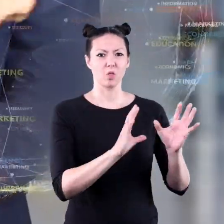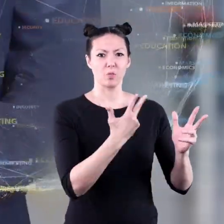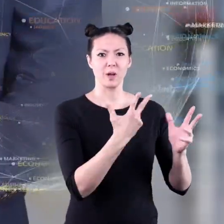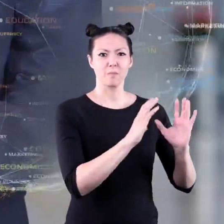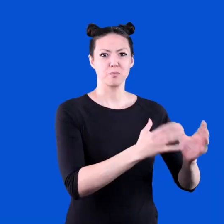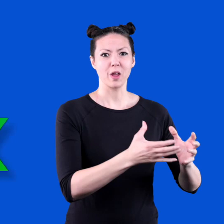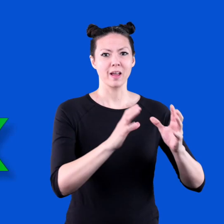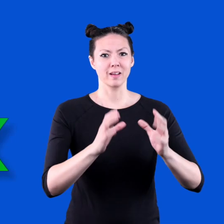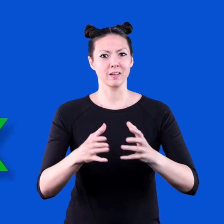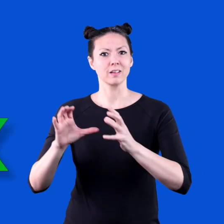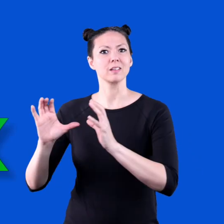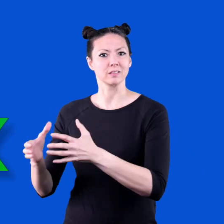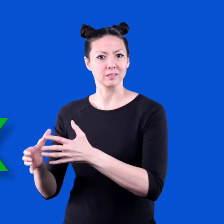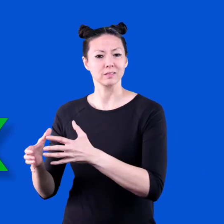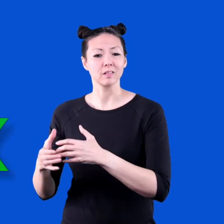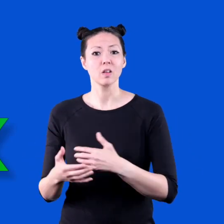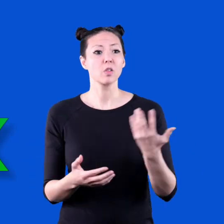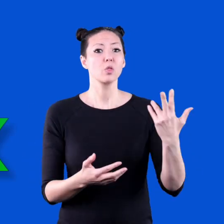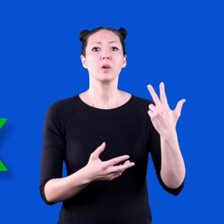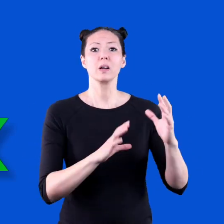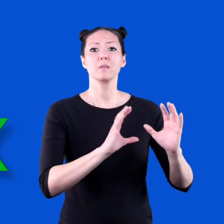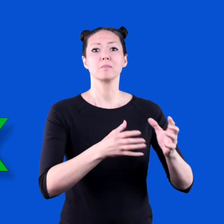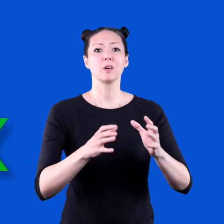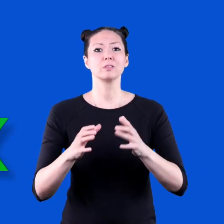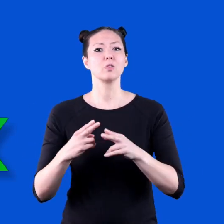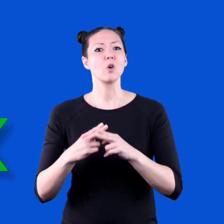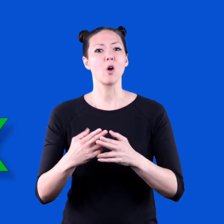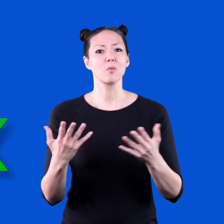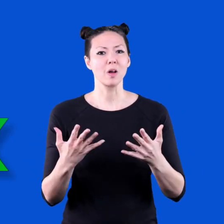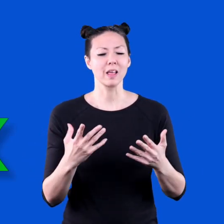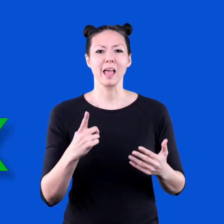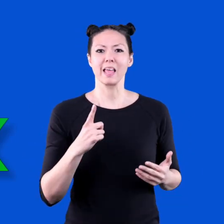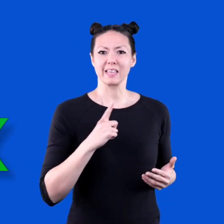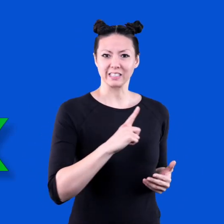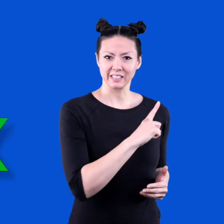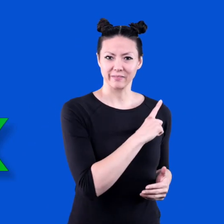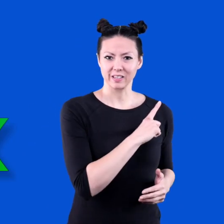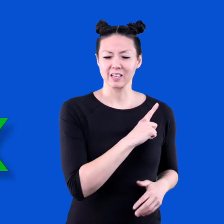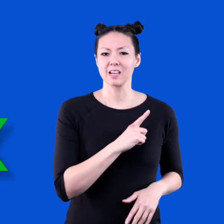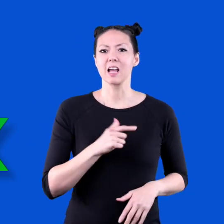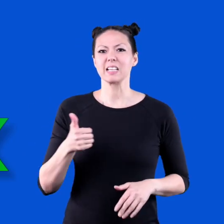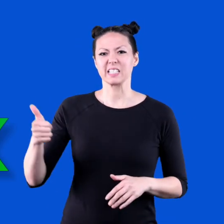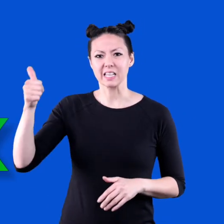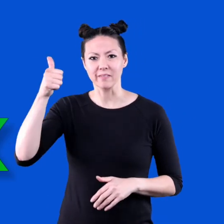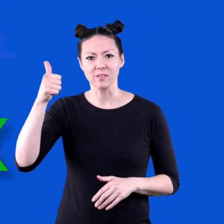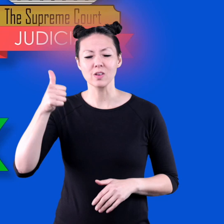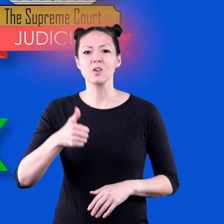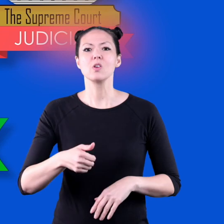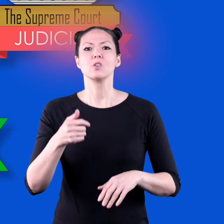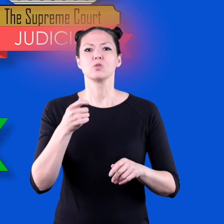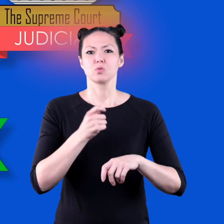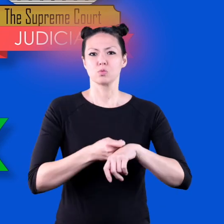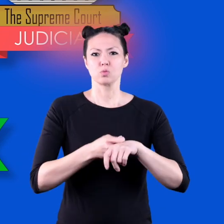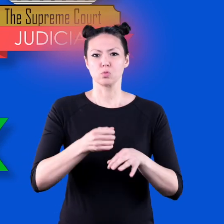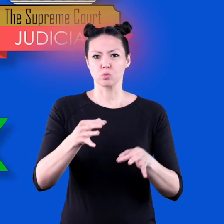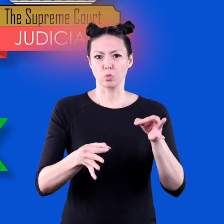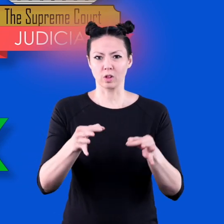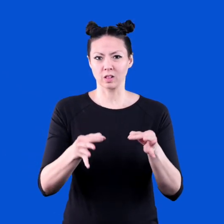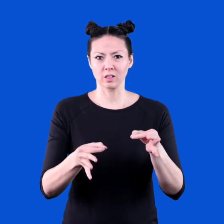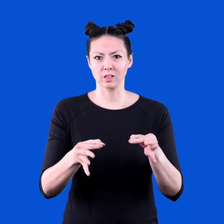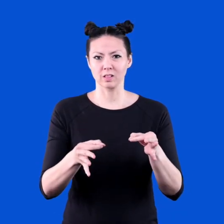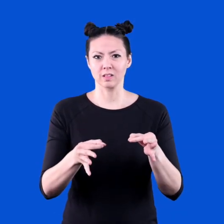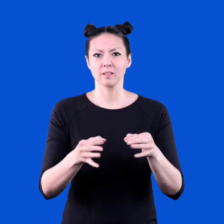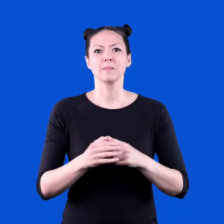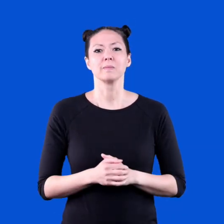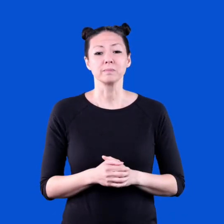groups. Those branches are called legislative, executive, and judicial.